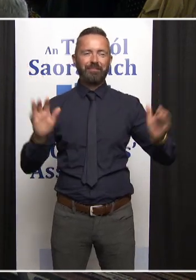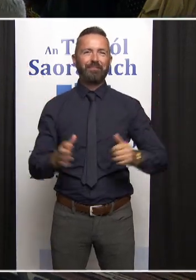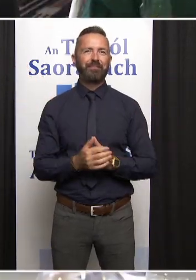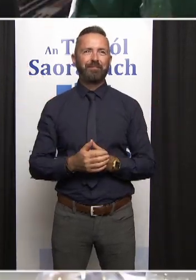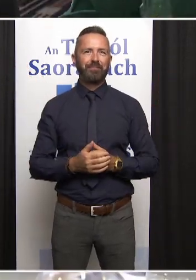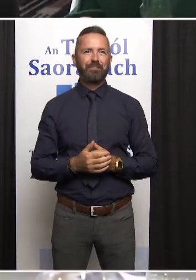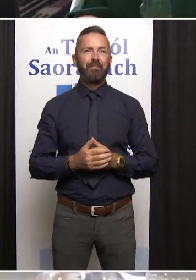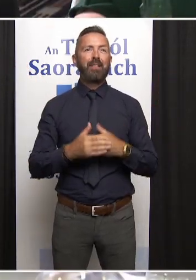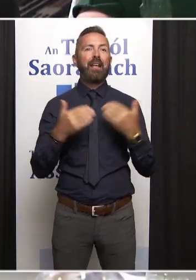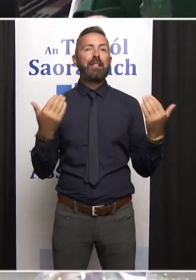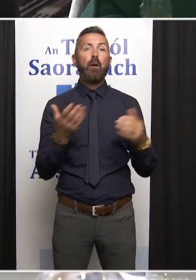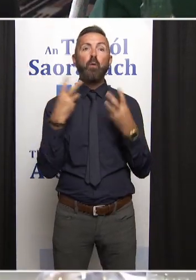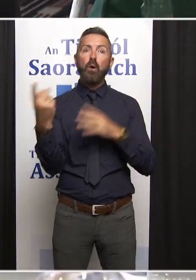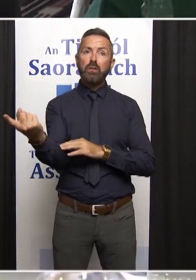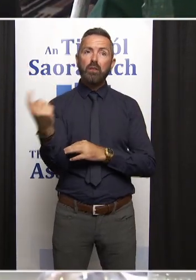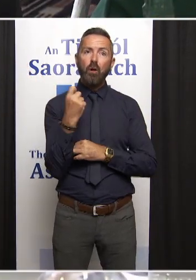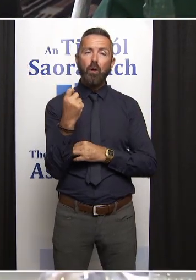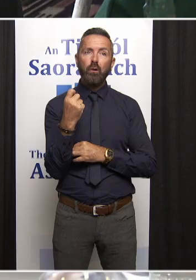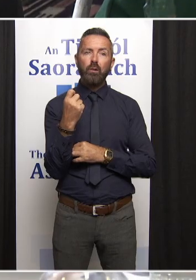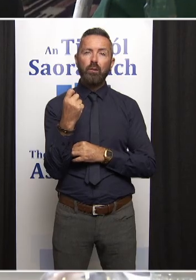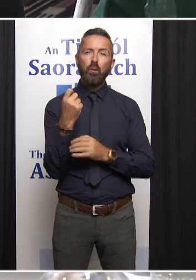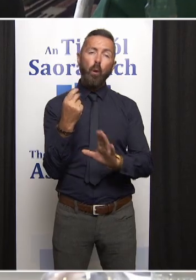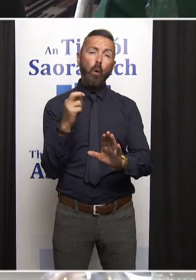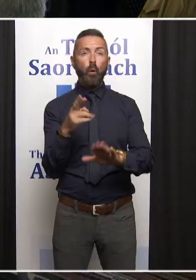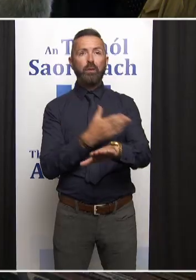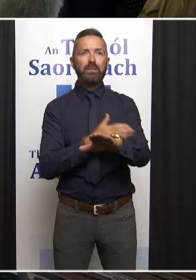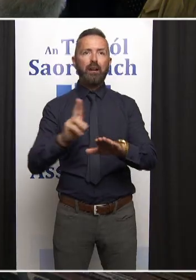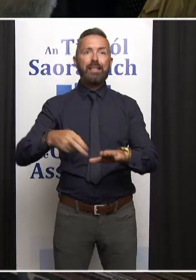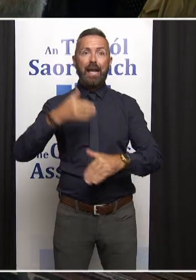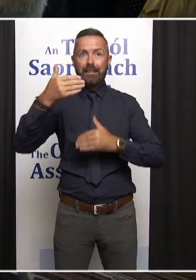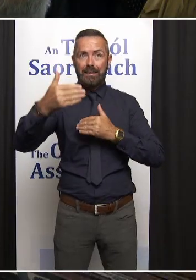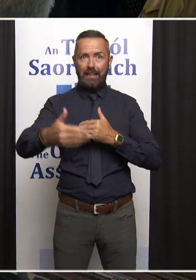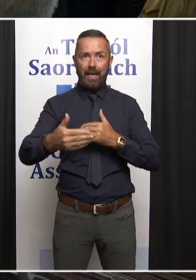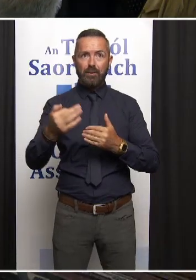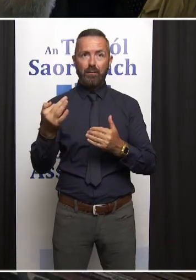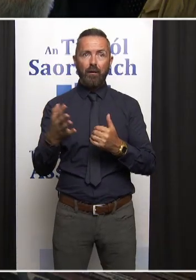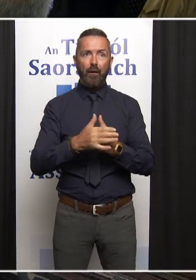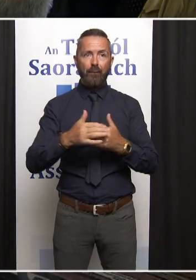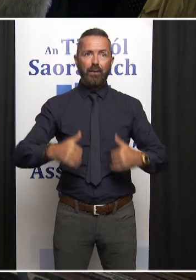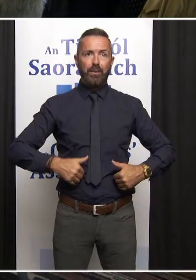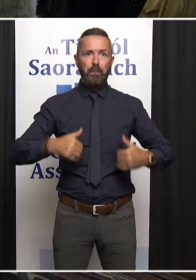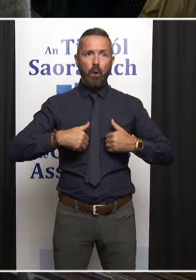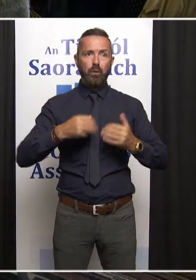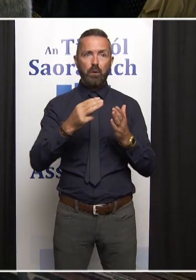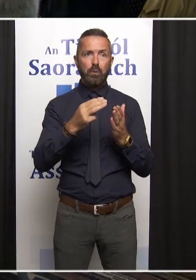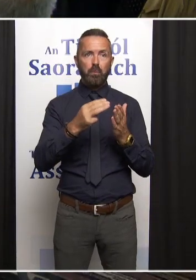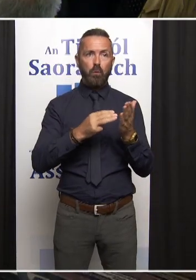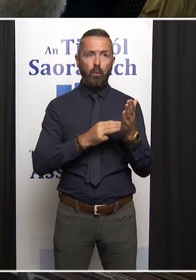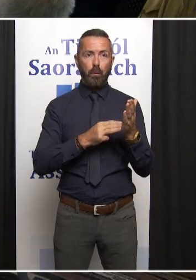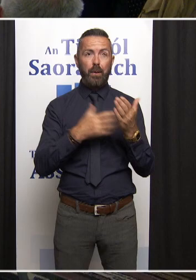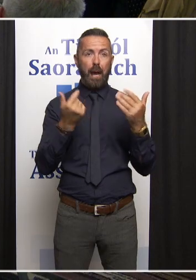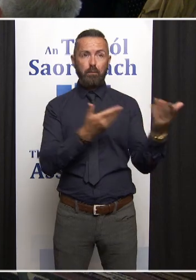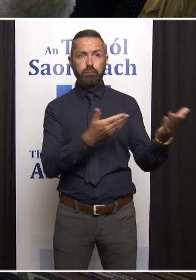So now can I call on to the next stage of this morning's programme, over to the EAG. Thank you.